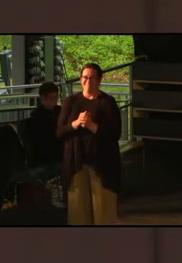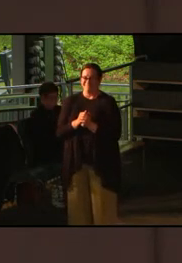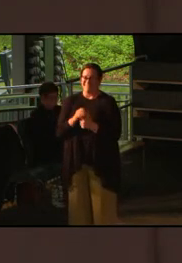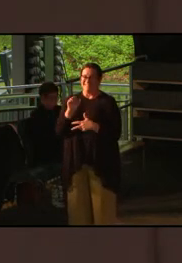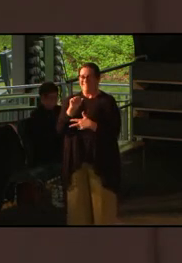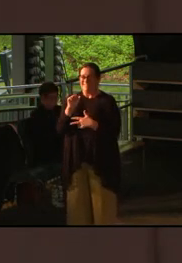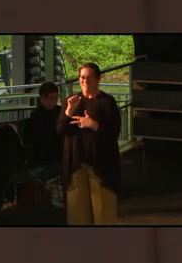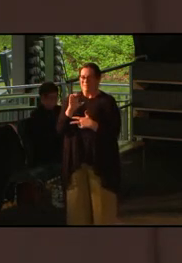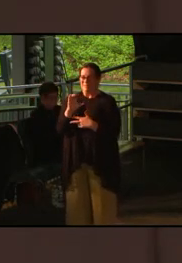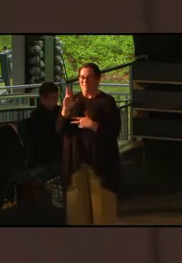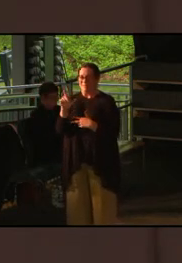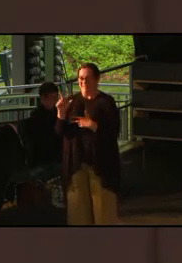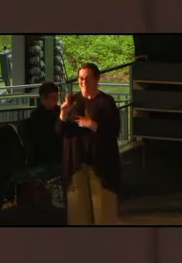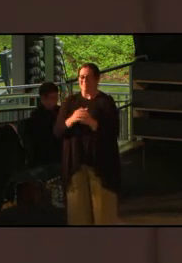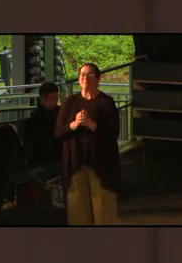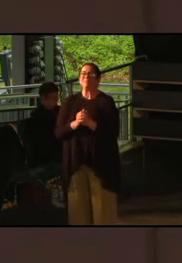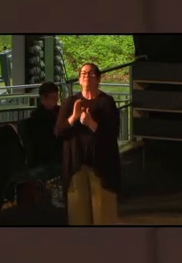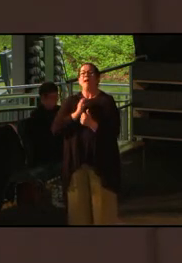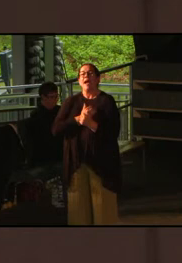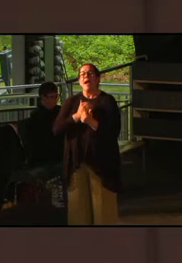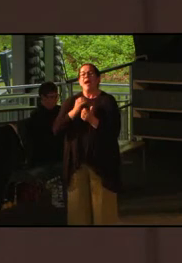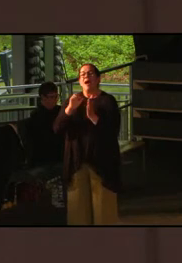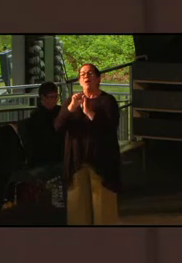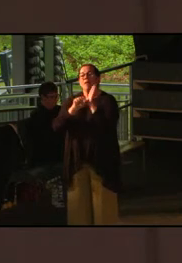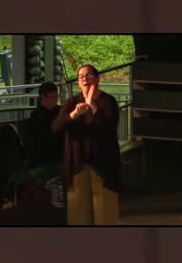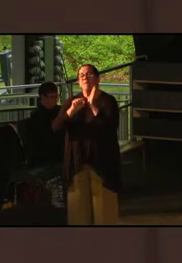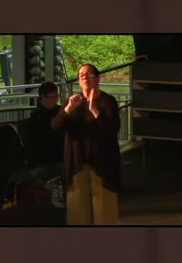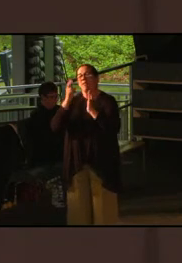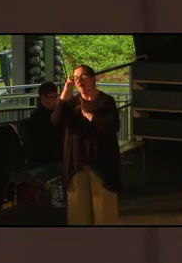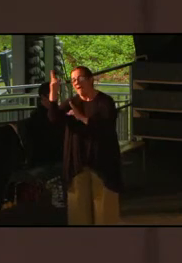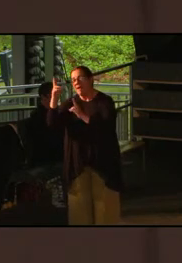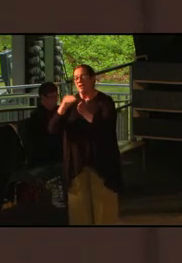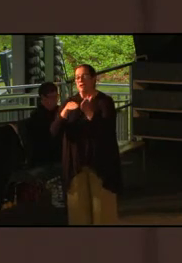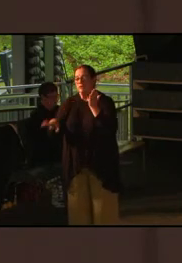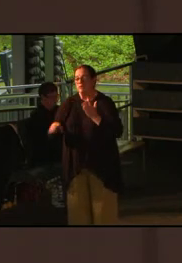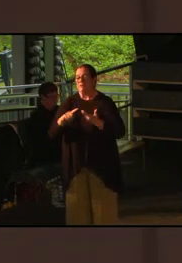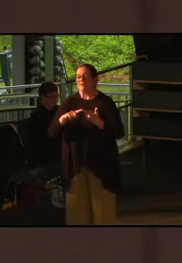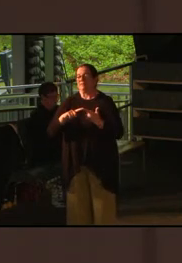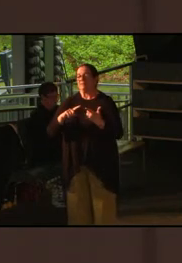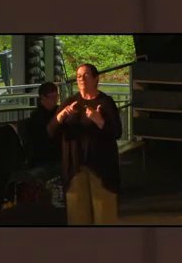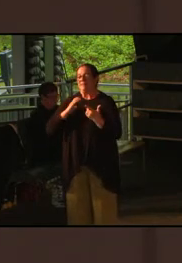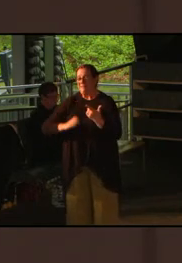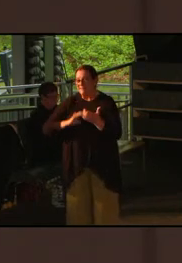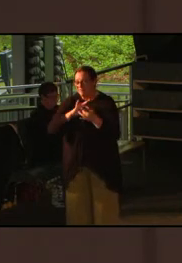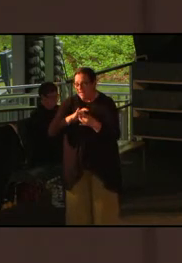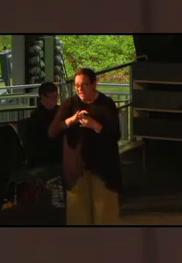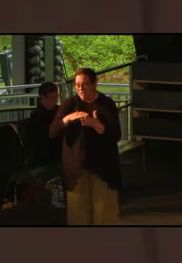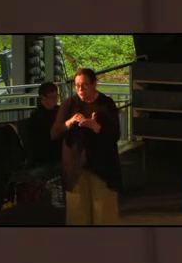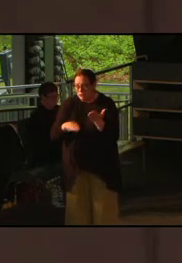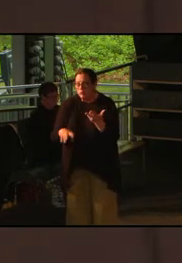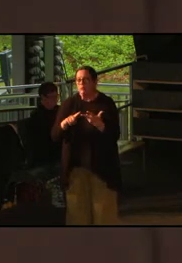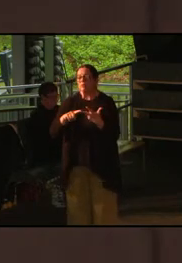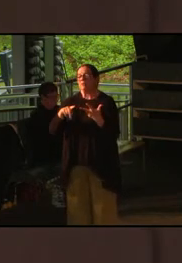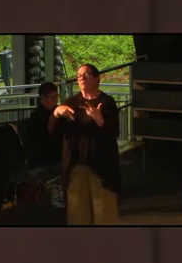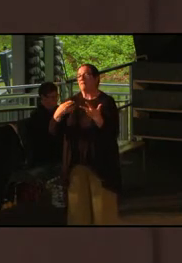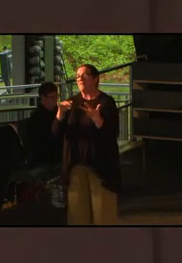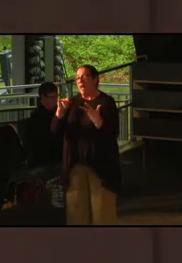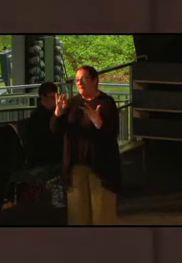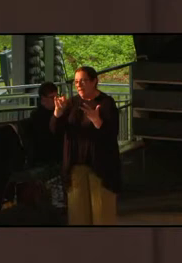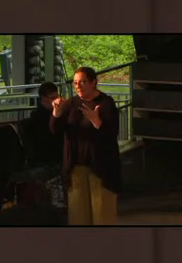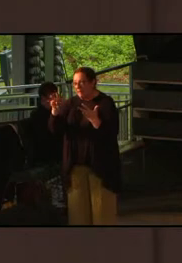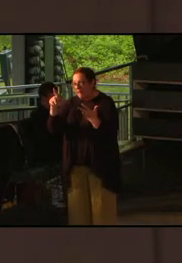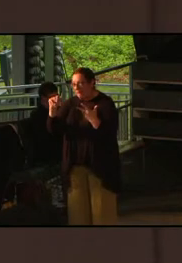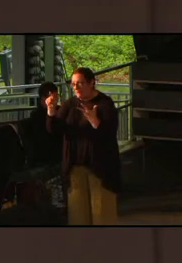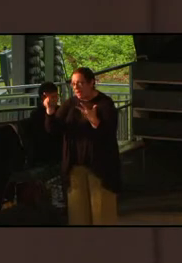What our Commonwealth Honors students, civic engagement leaders, Phi Theta Kappa members,